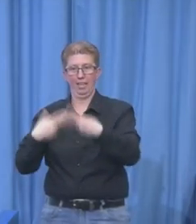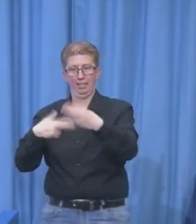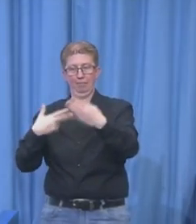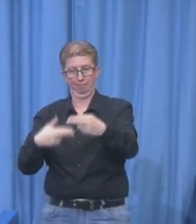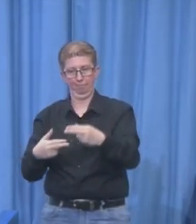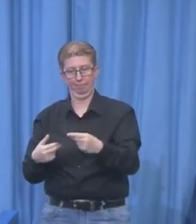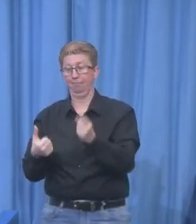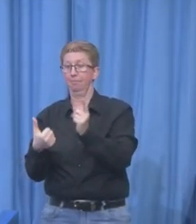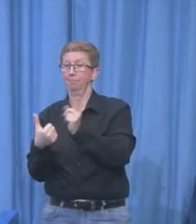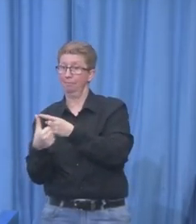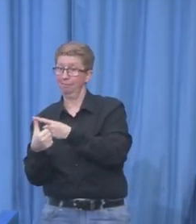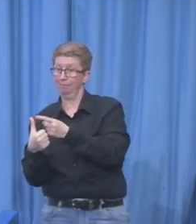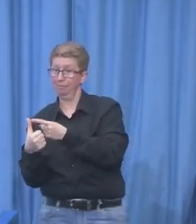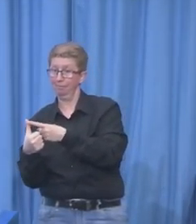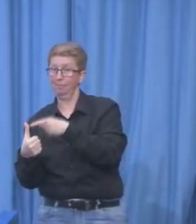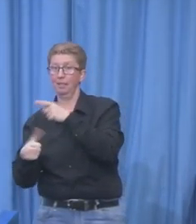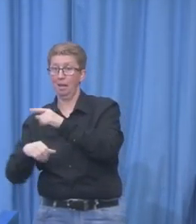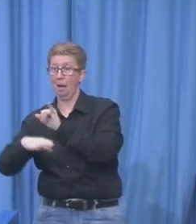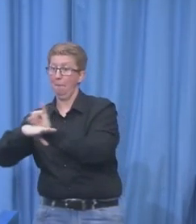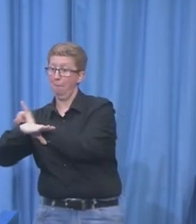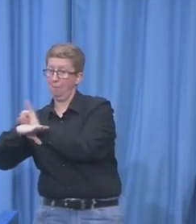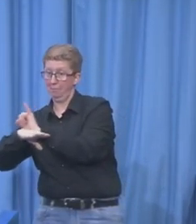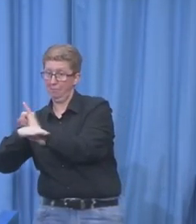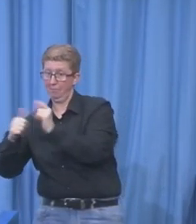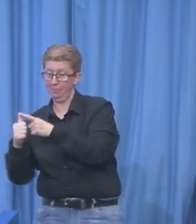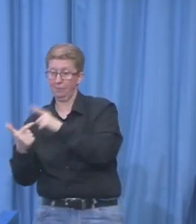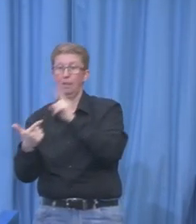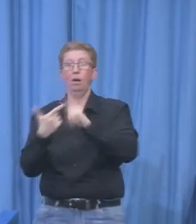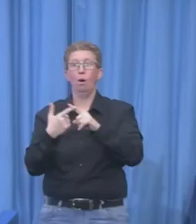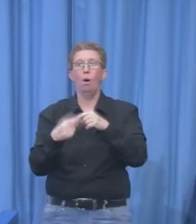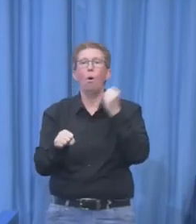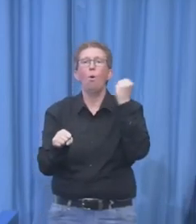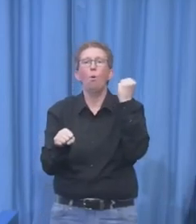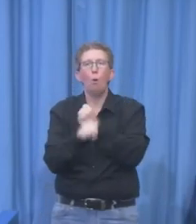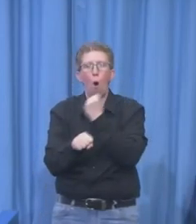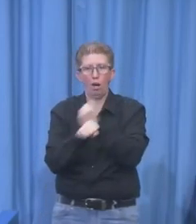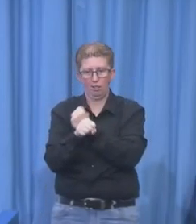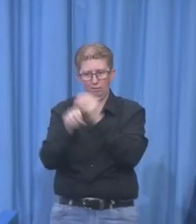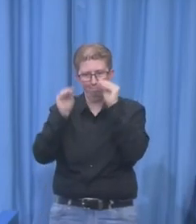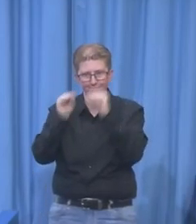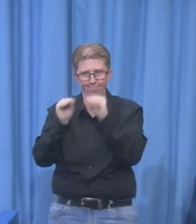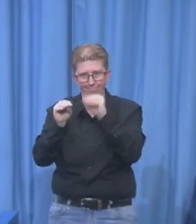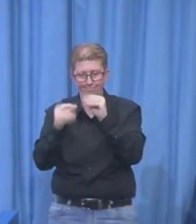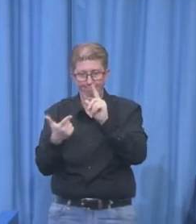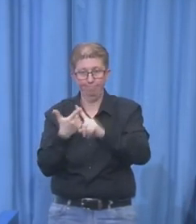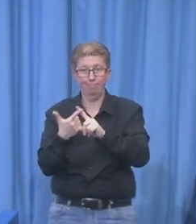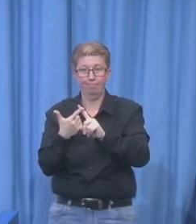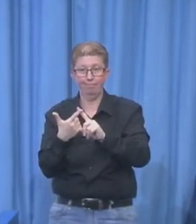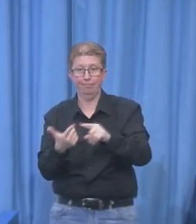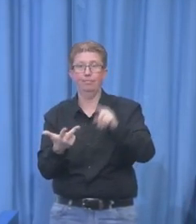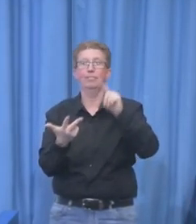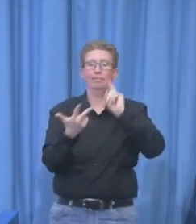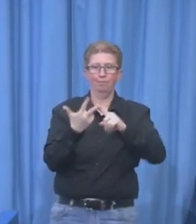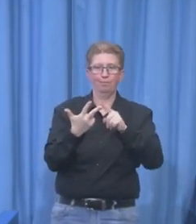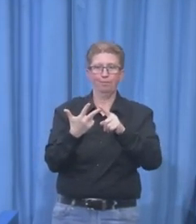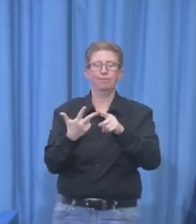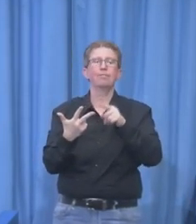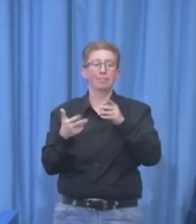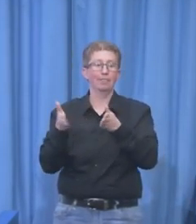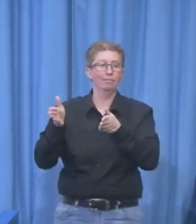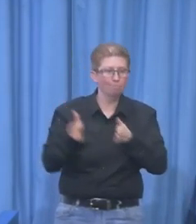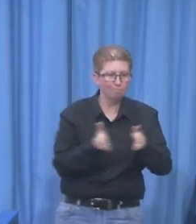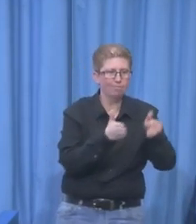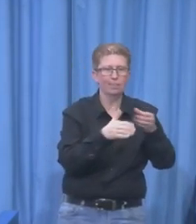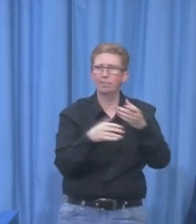the placement. So it's a year a program. As you can see, in the internship program, they go for